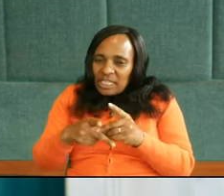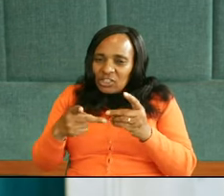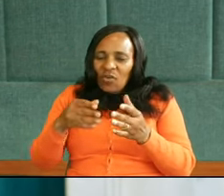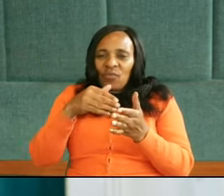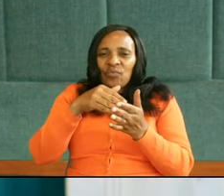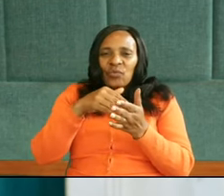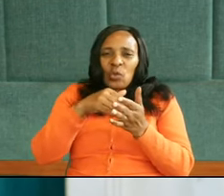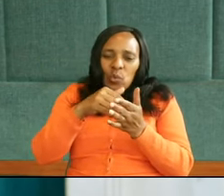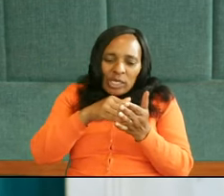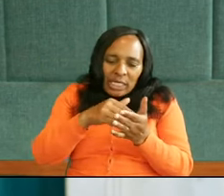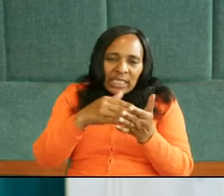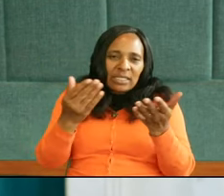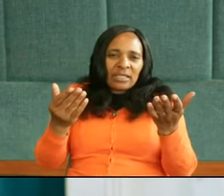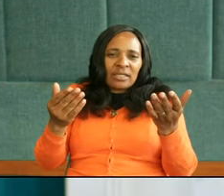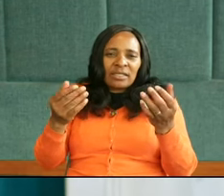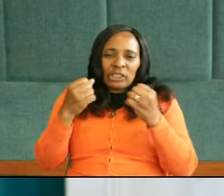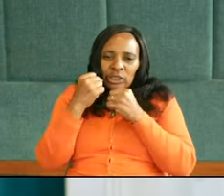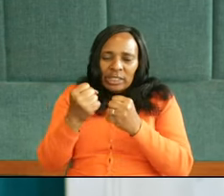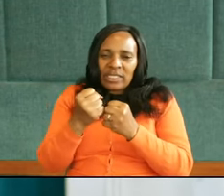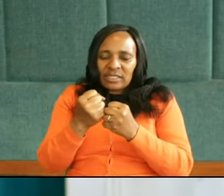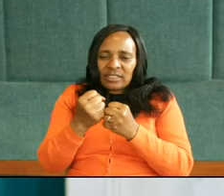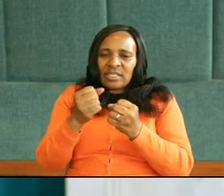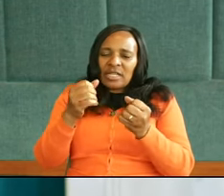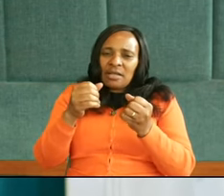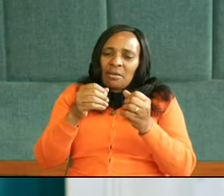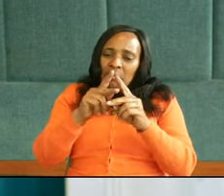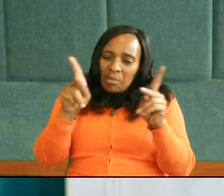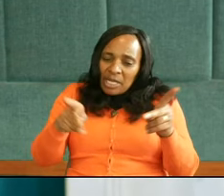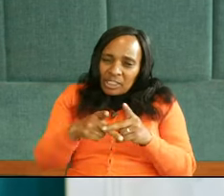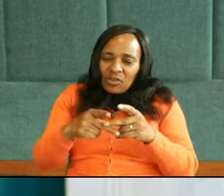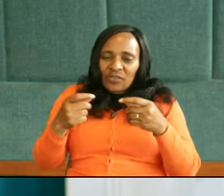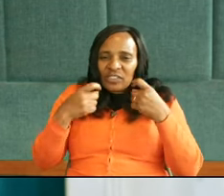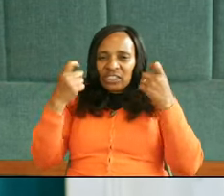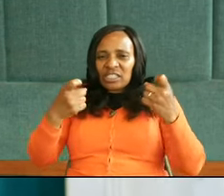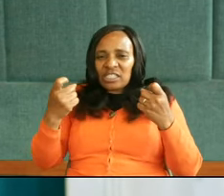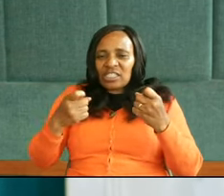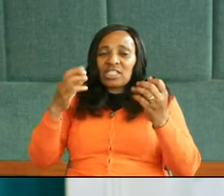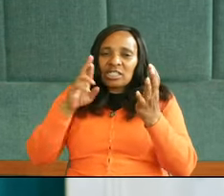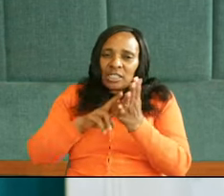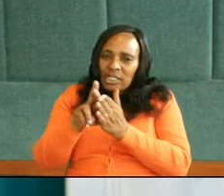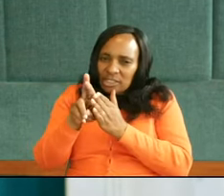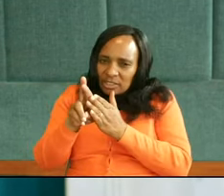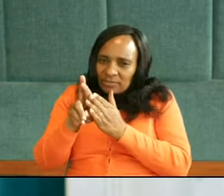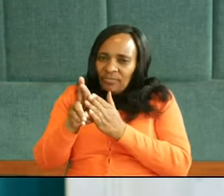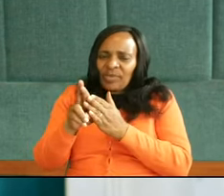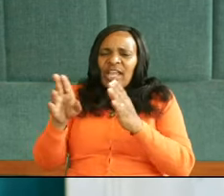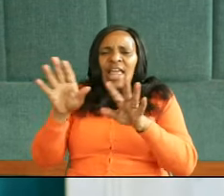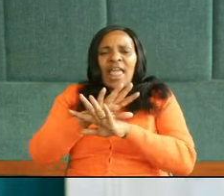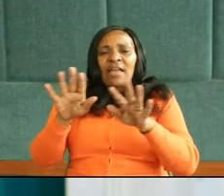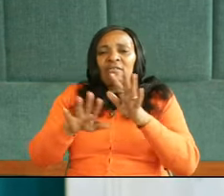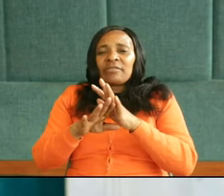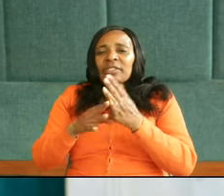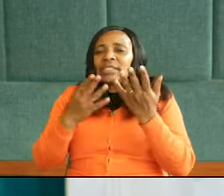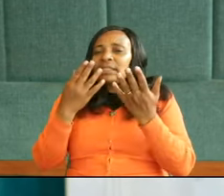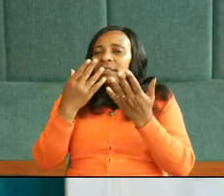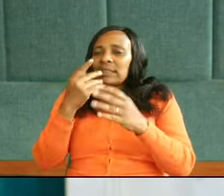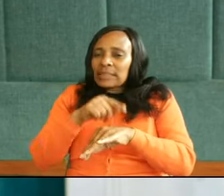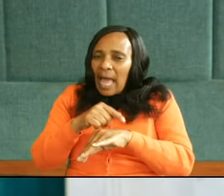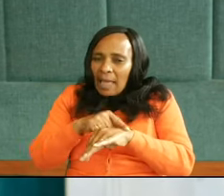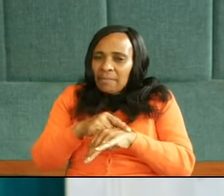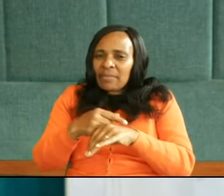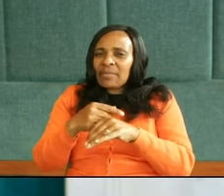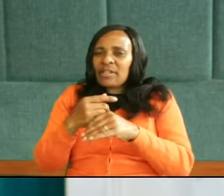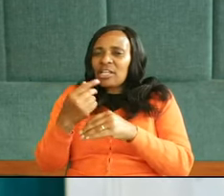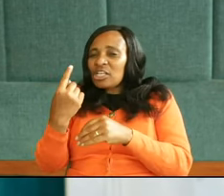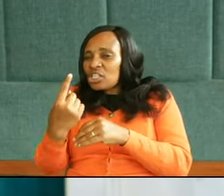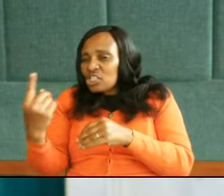in place of our weakness, his strength. In place of our sinfulness, his righteousness. So every time, every single time